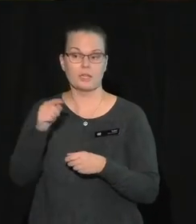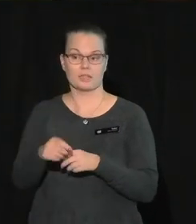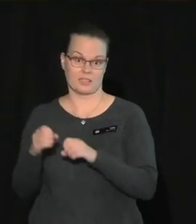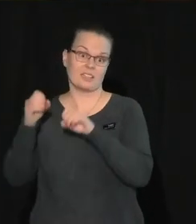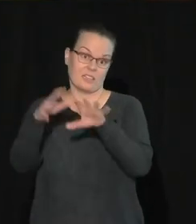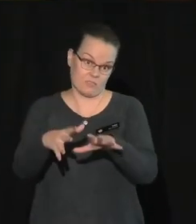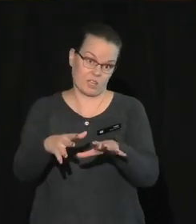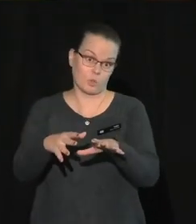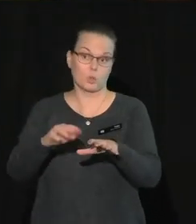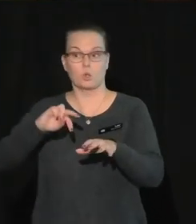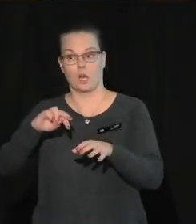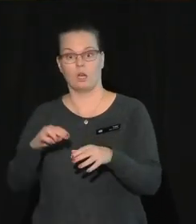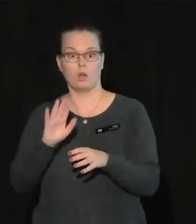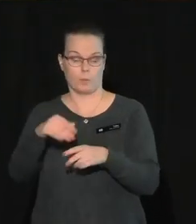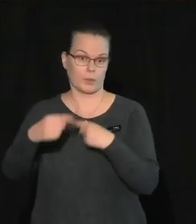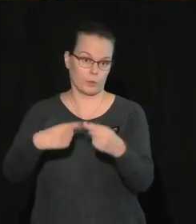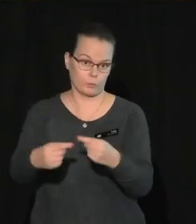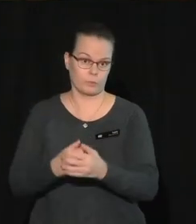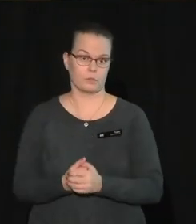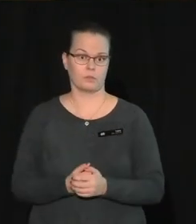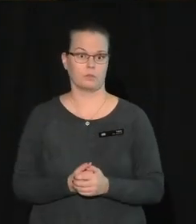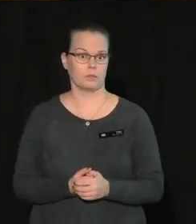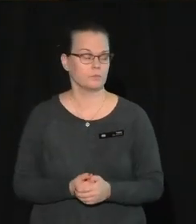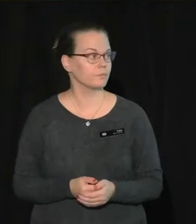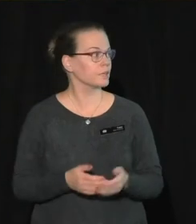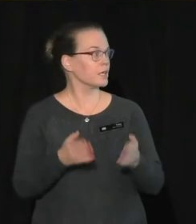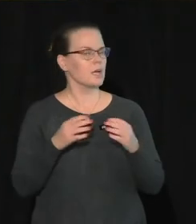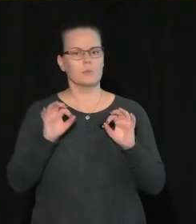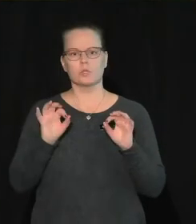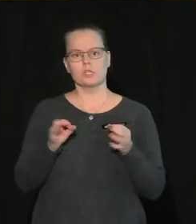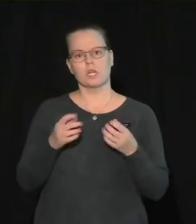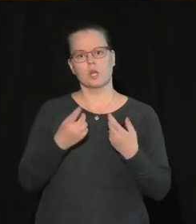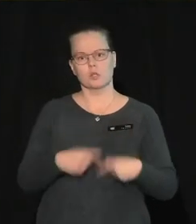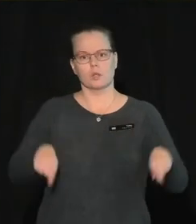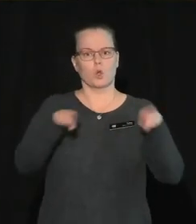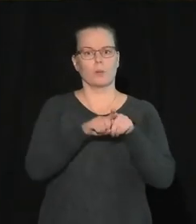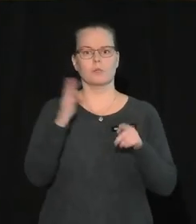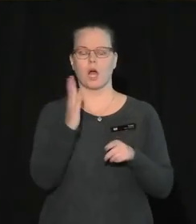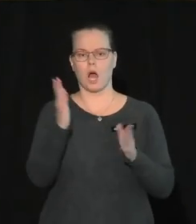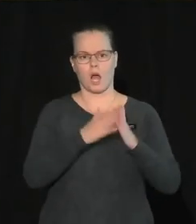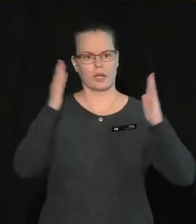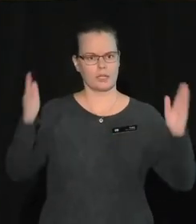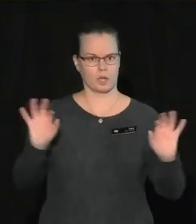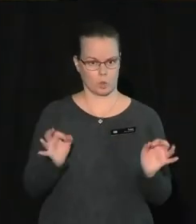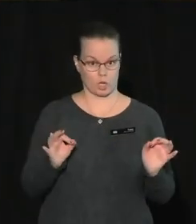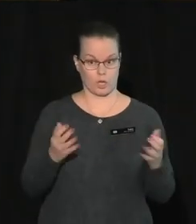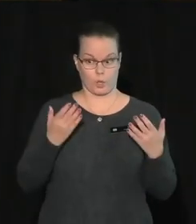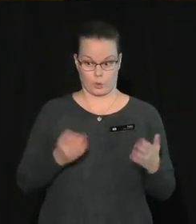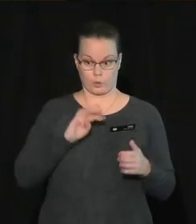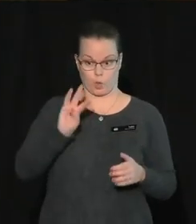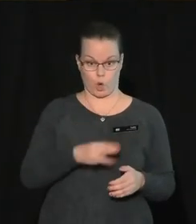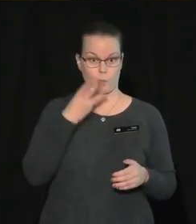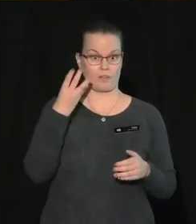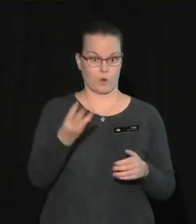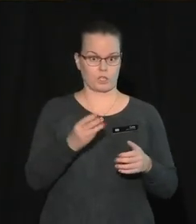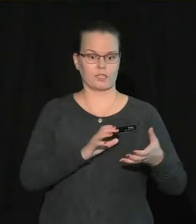and dissuasive. On the timeline for implementation, we have 3 years for